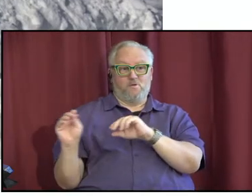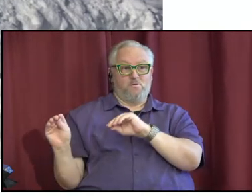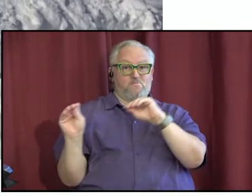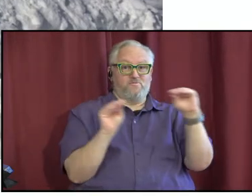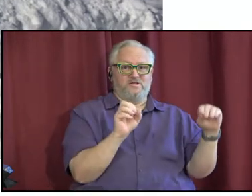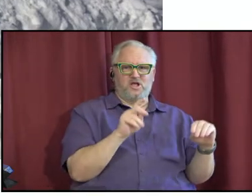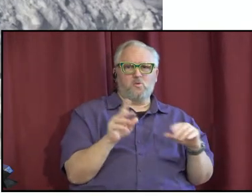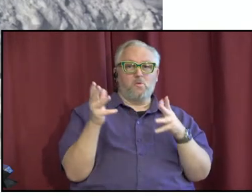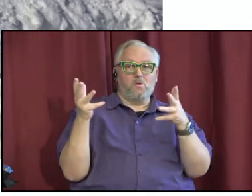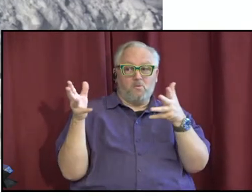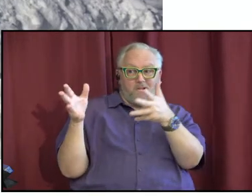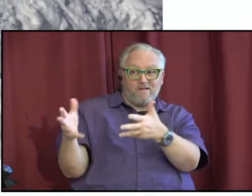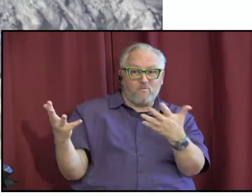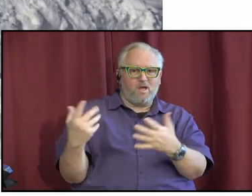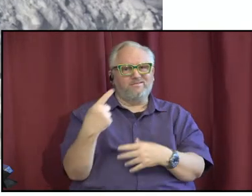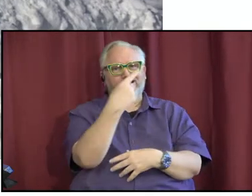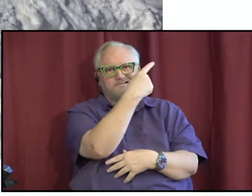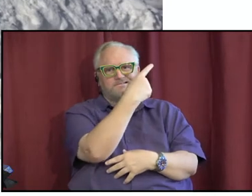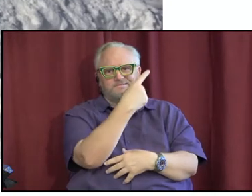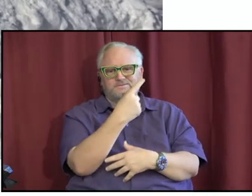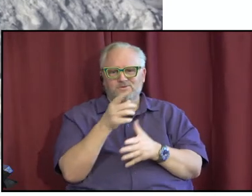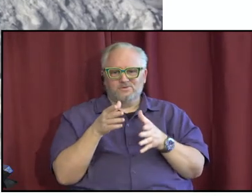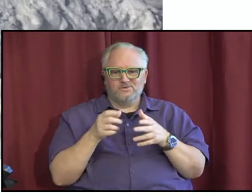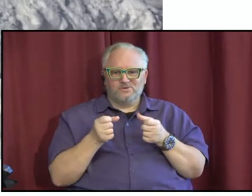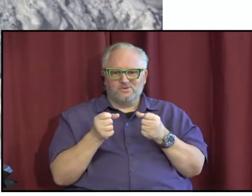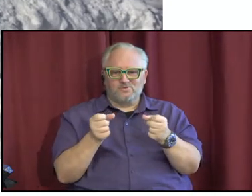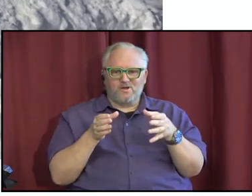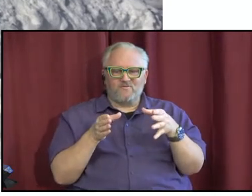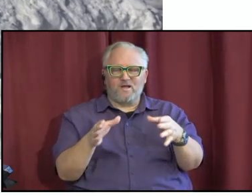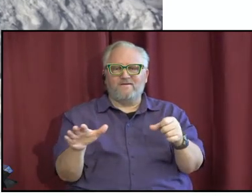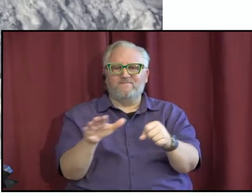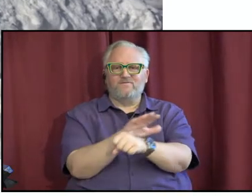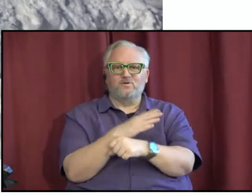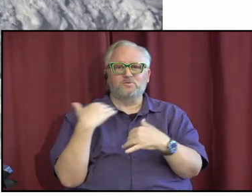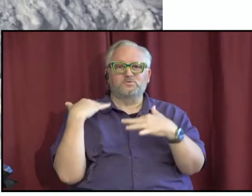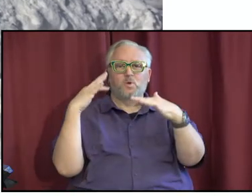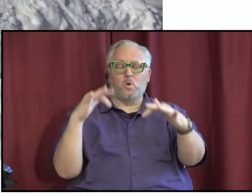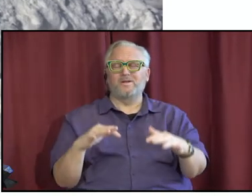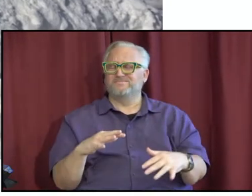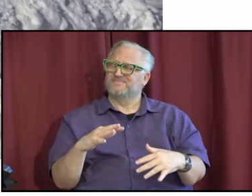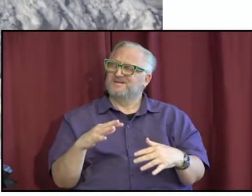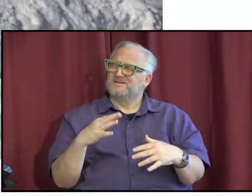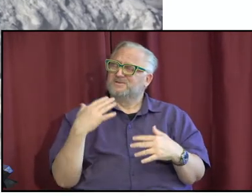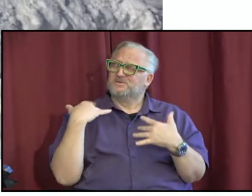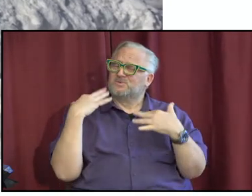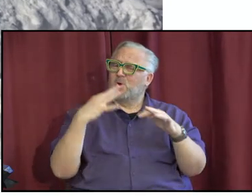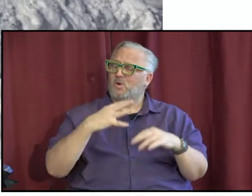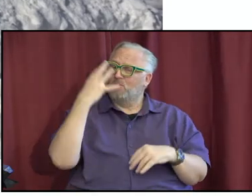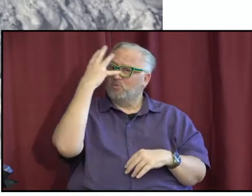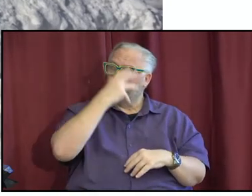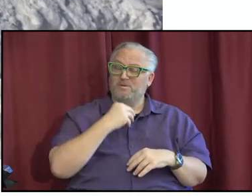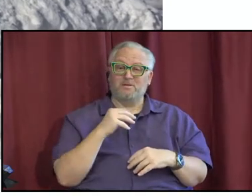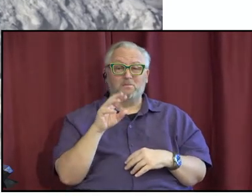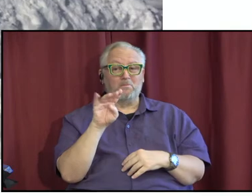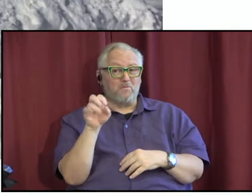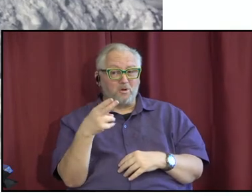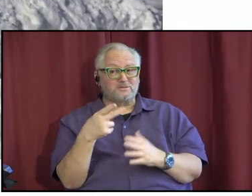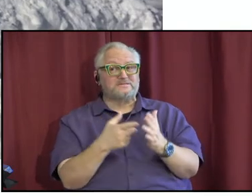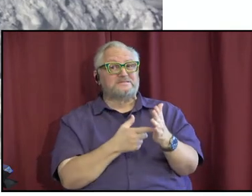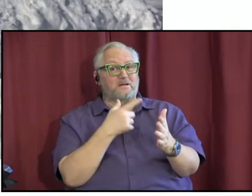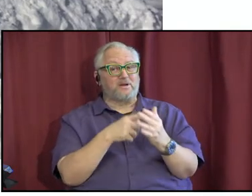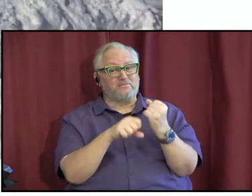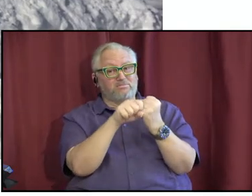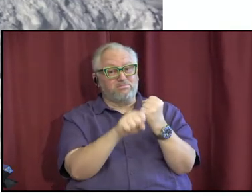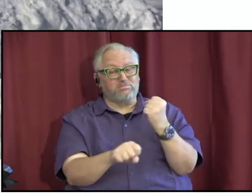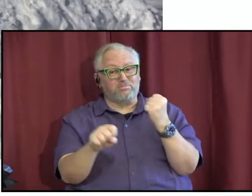of snow. And the snow is beautiful, but by March, even into April some years, we